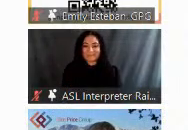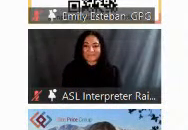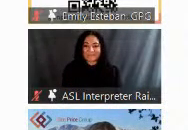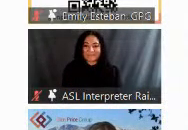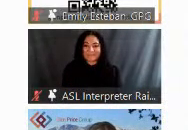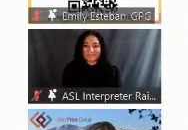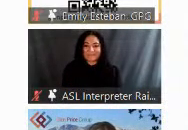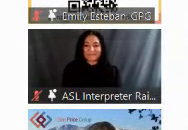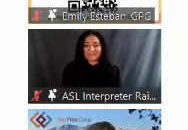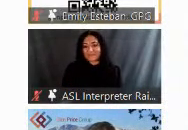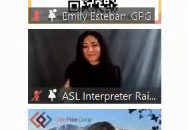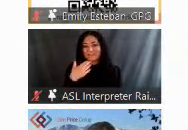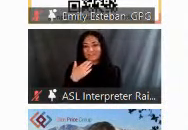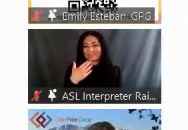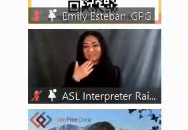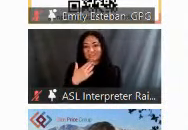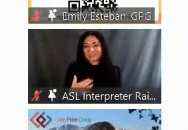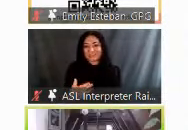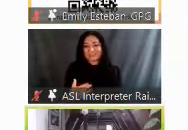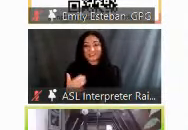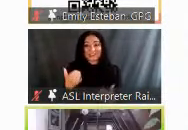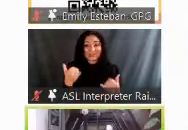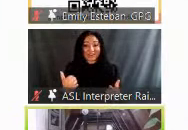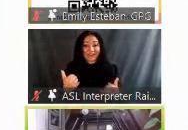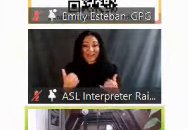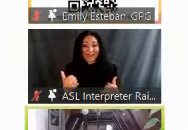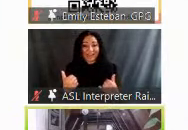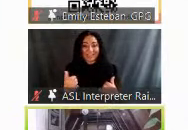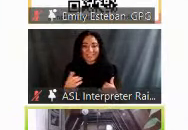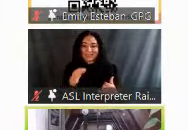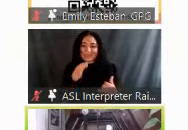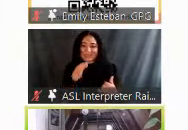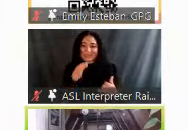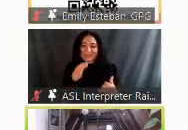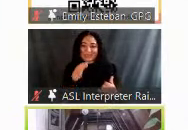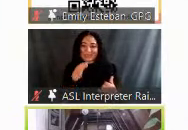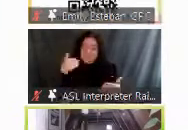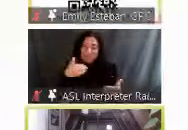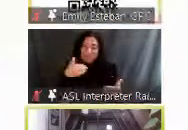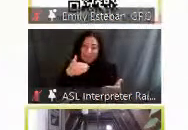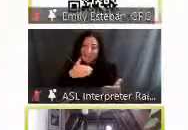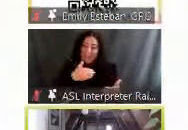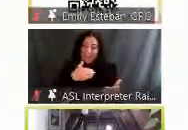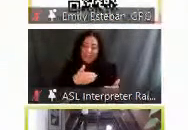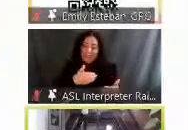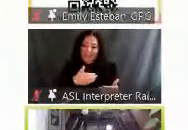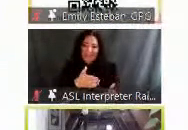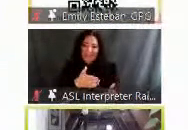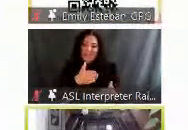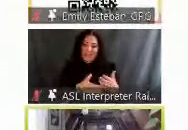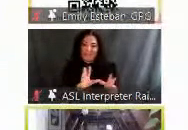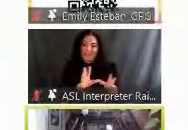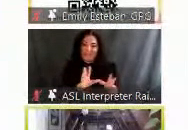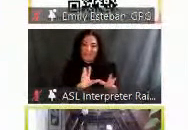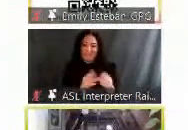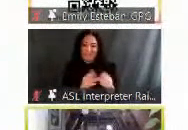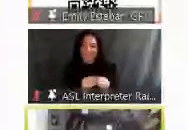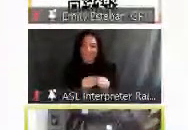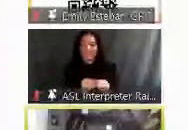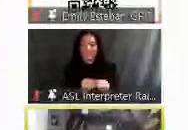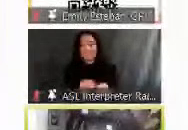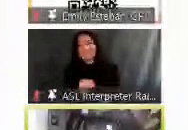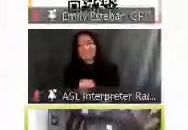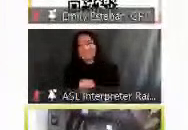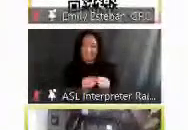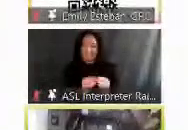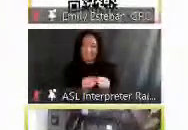Thanks, Keelan. We're moving into the home stretch of our meeting here, and really looking forward to